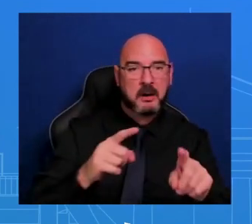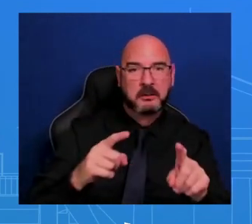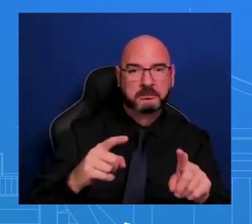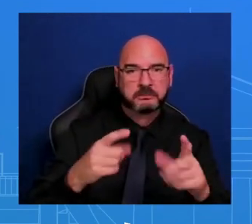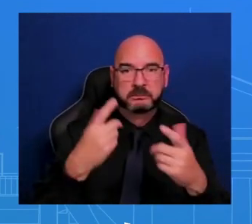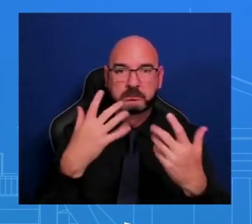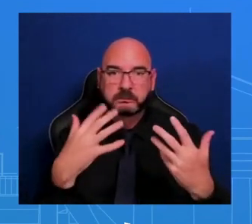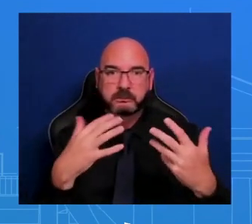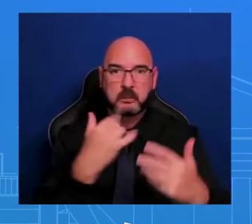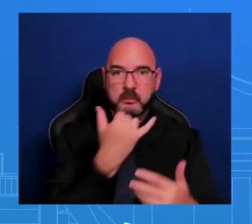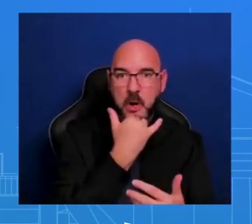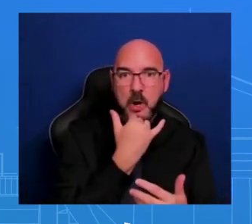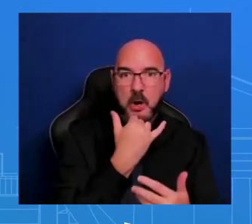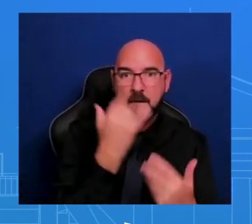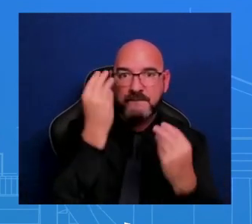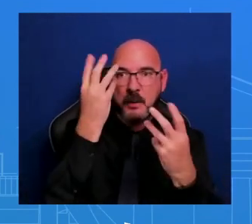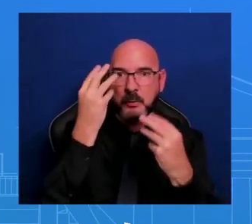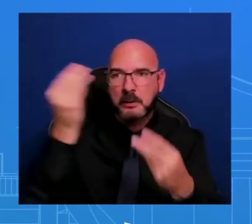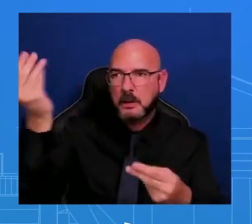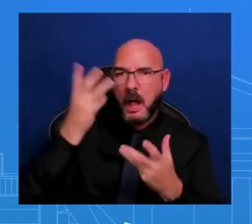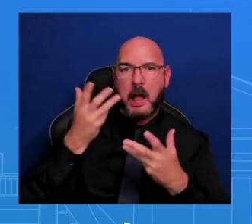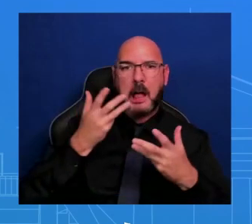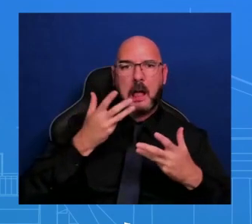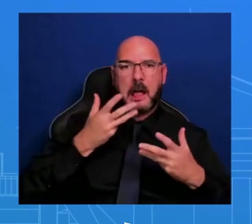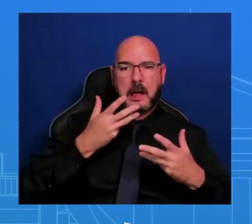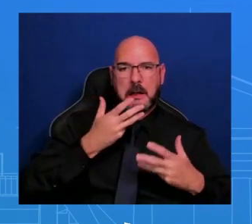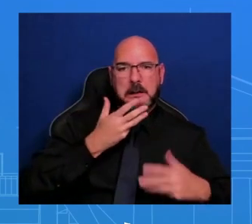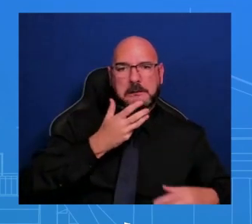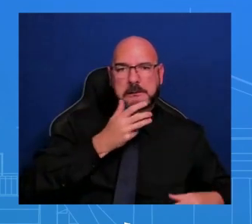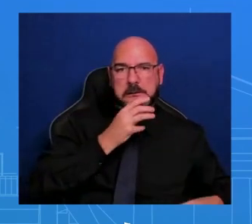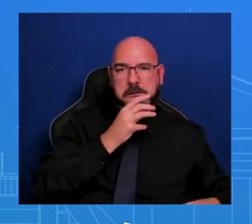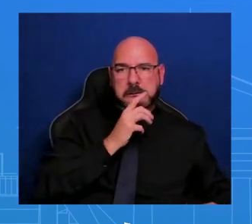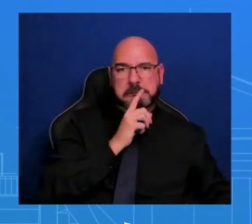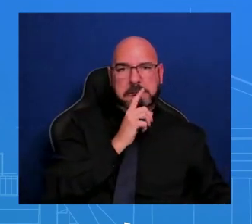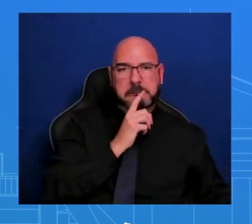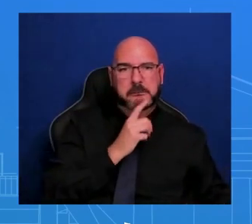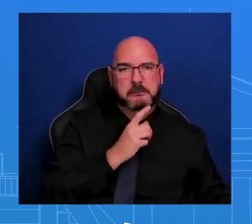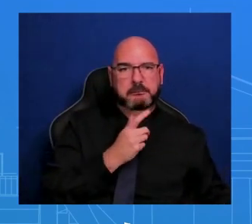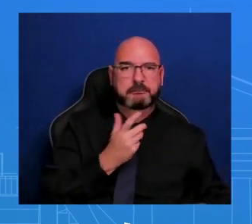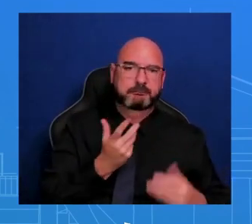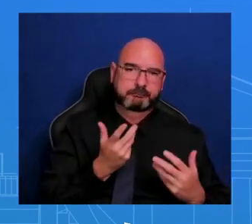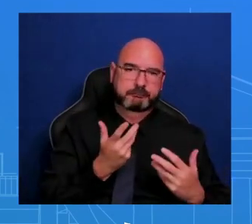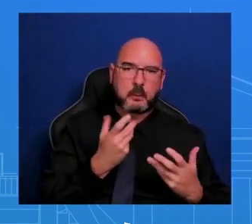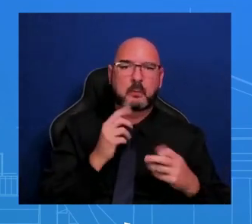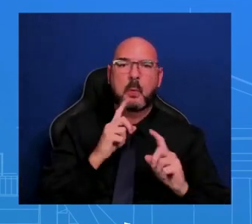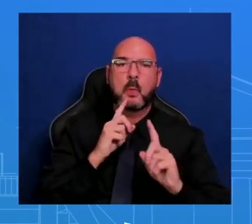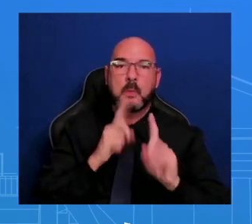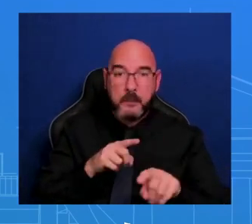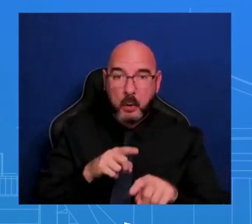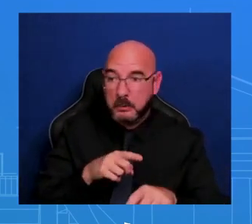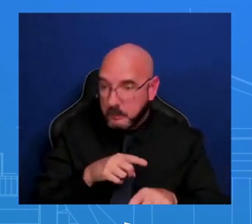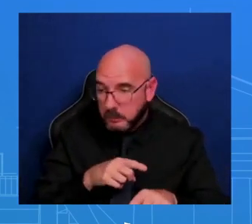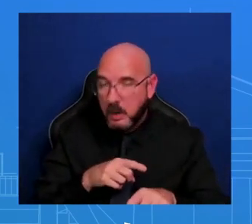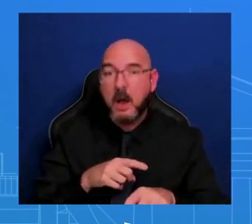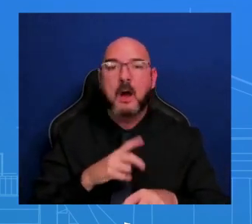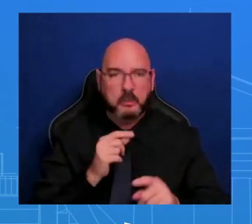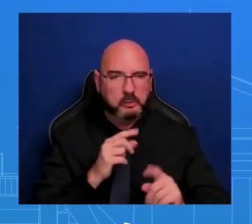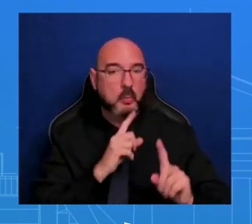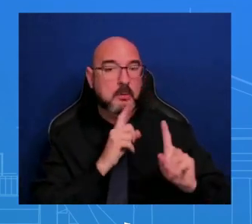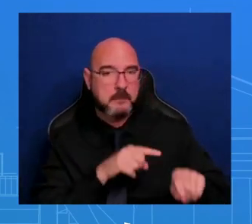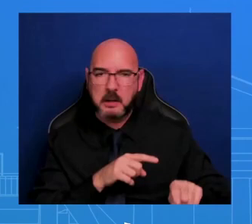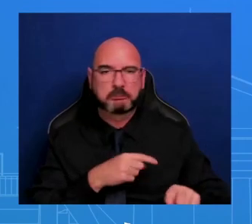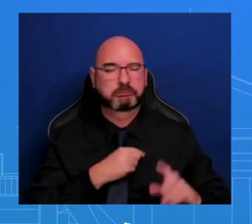We're not going to jump to conclusions on every time there's a report of something. We're not going to react in real time, certainly to a